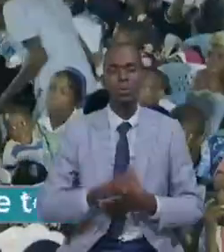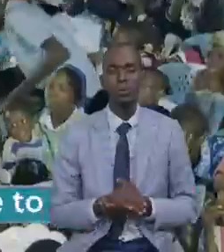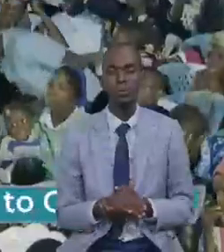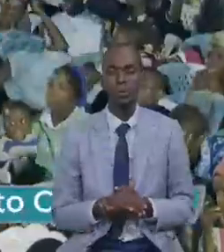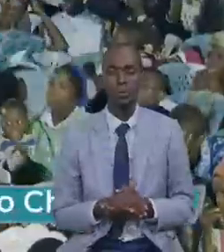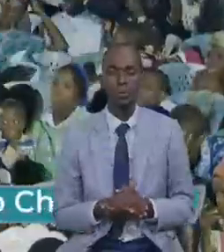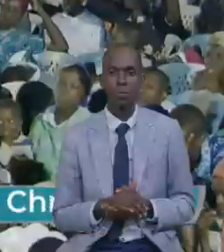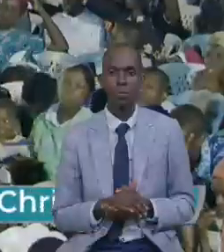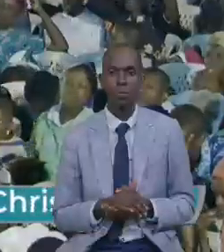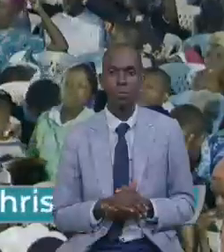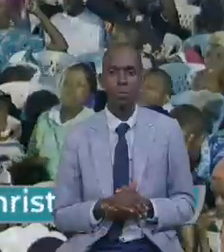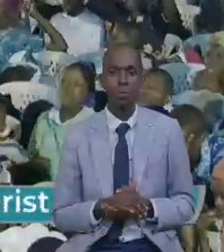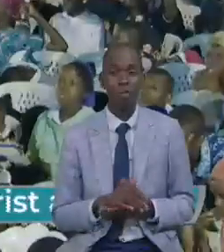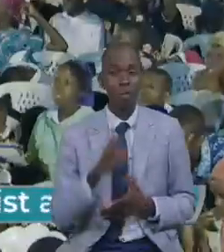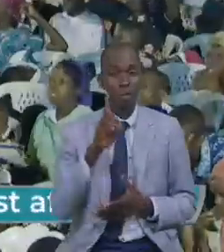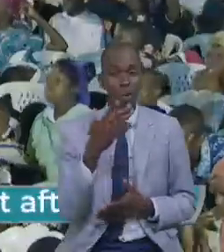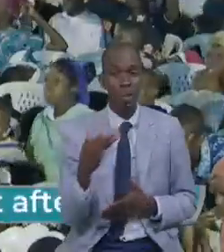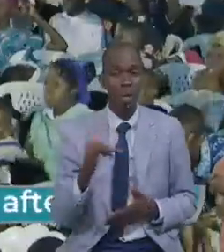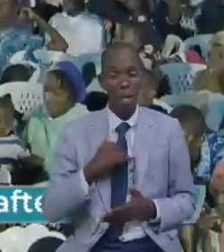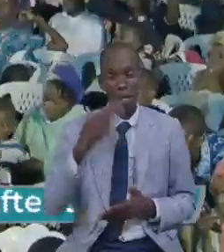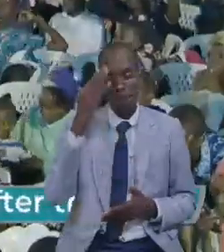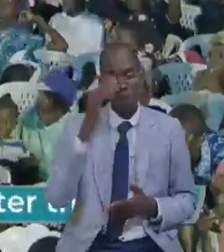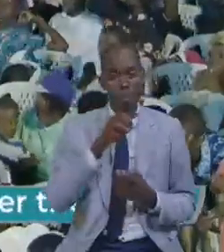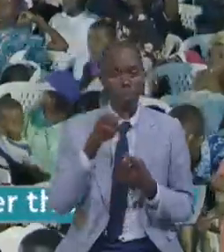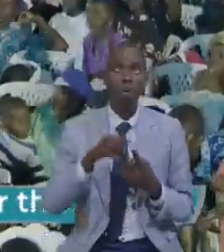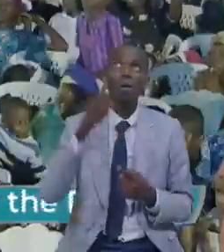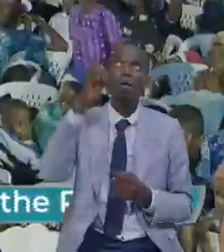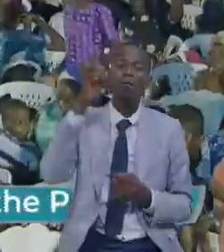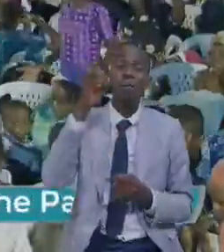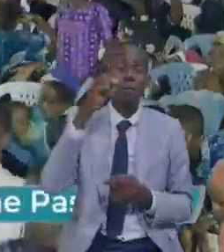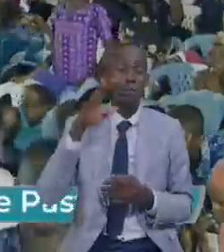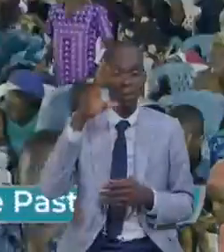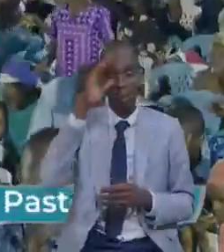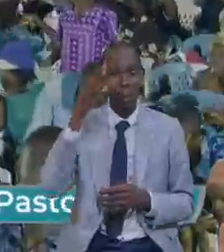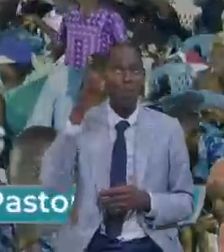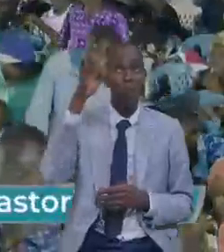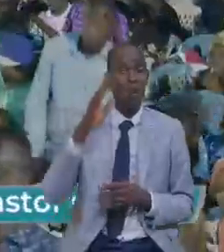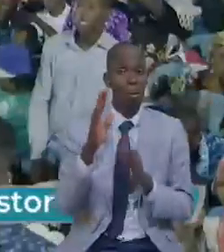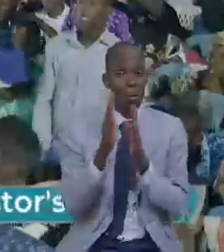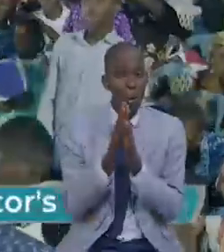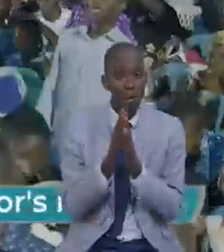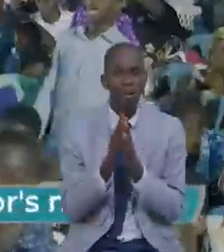One thing I know, when pastor pray, God always answer. See your yes.